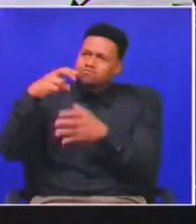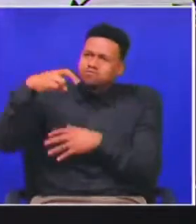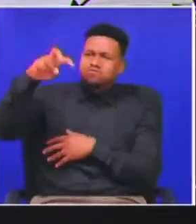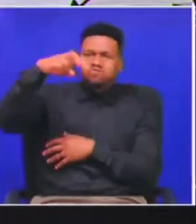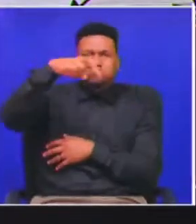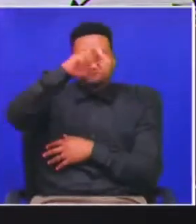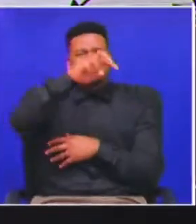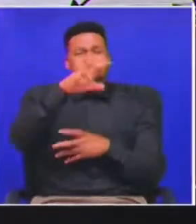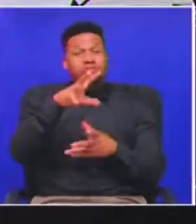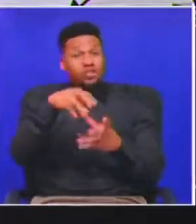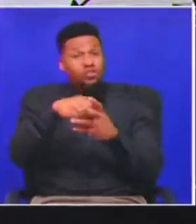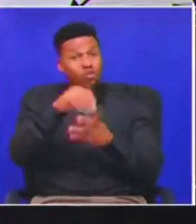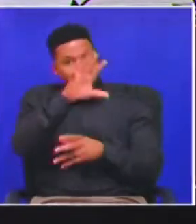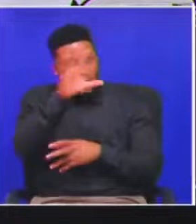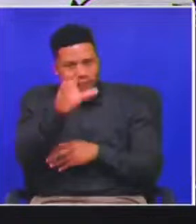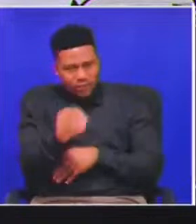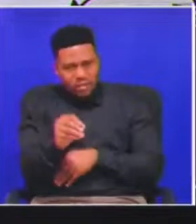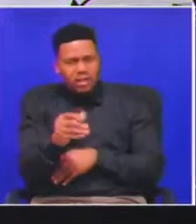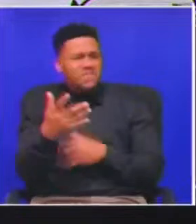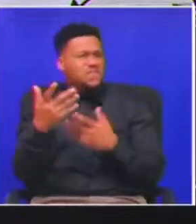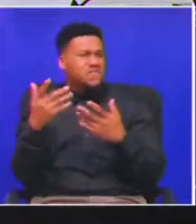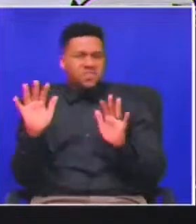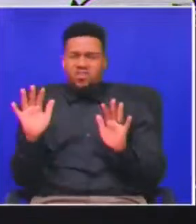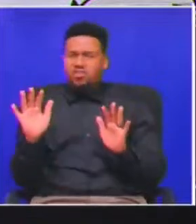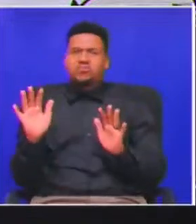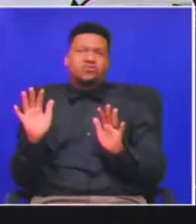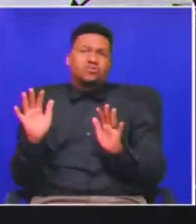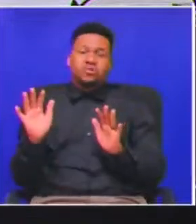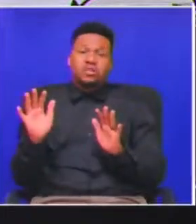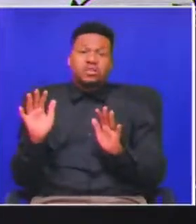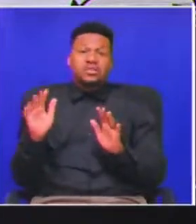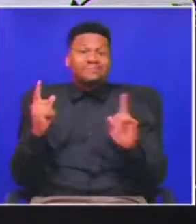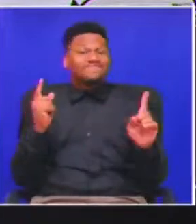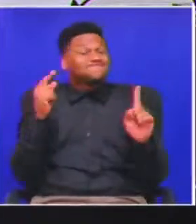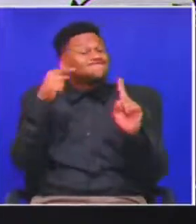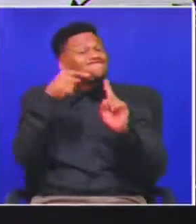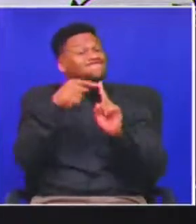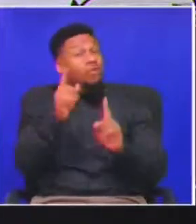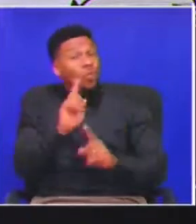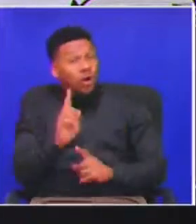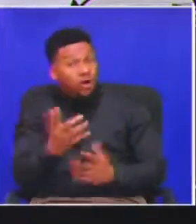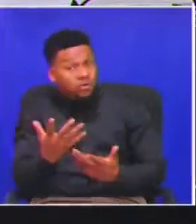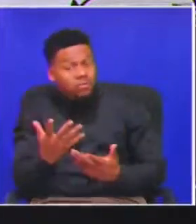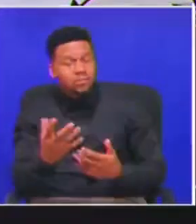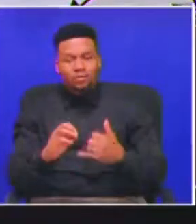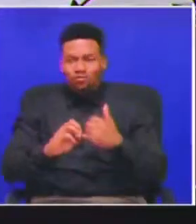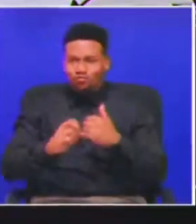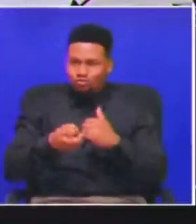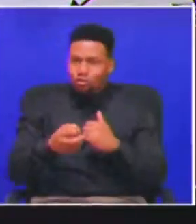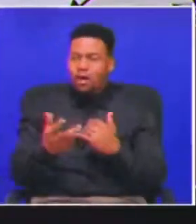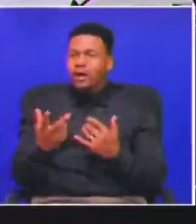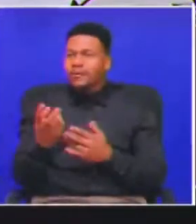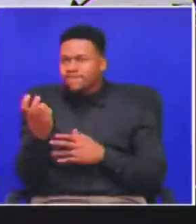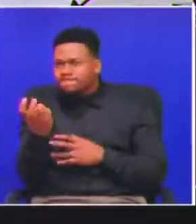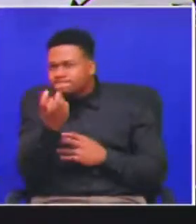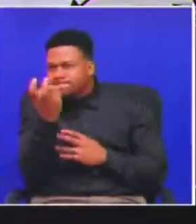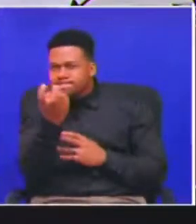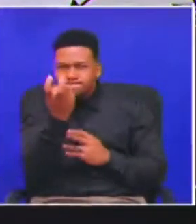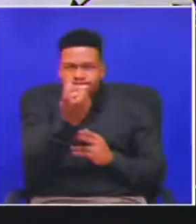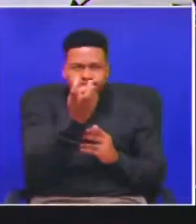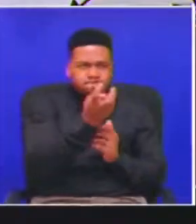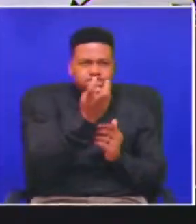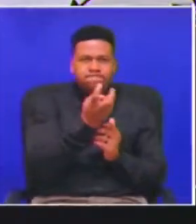continent, and the task has always been, let's go and hunt down markets where